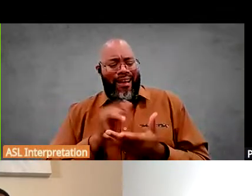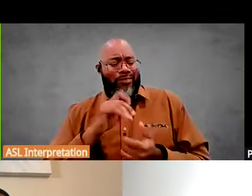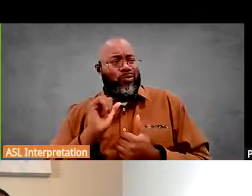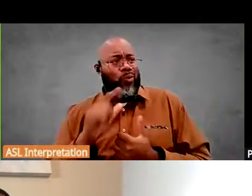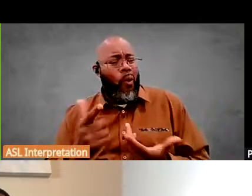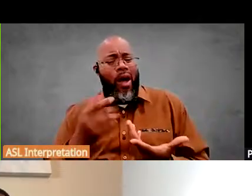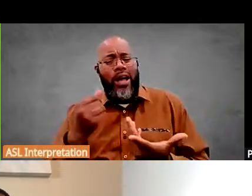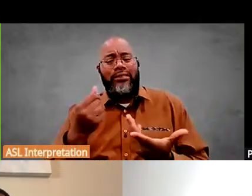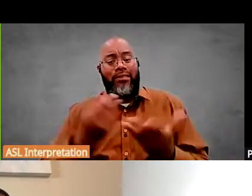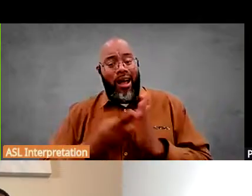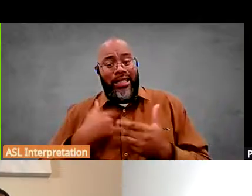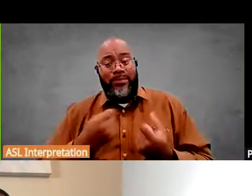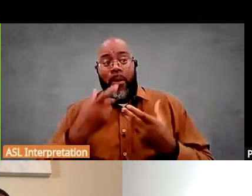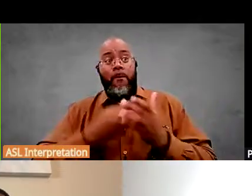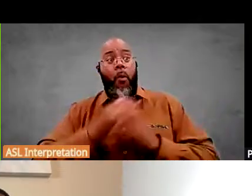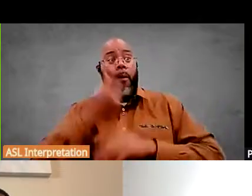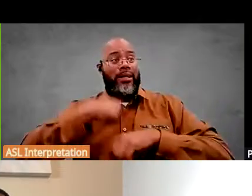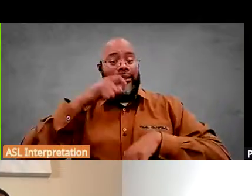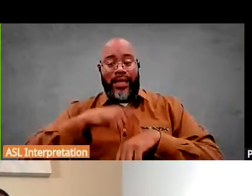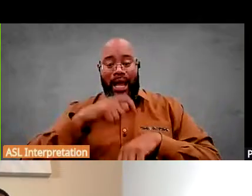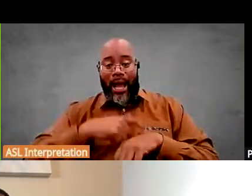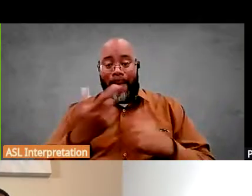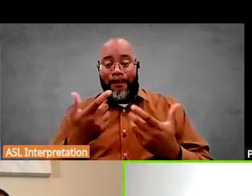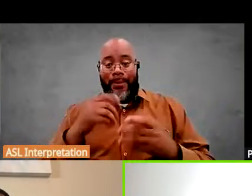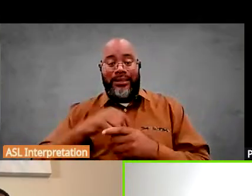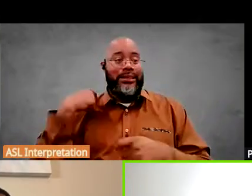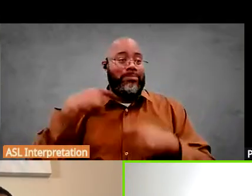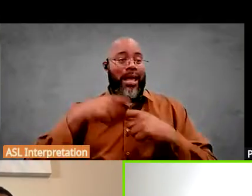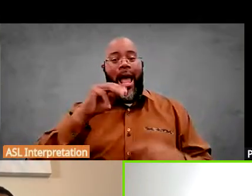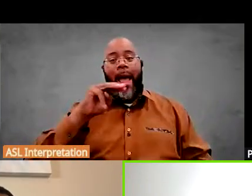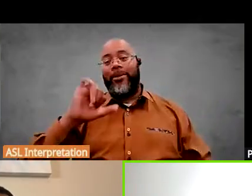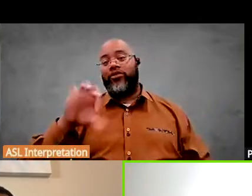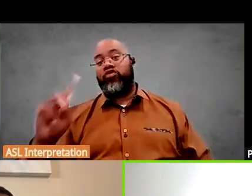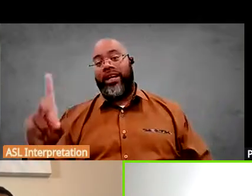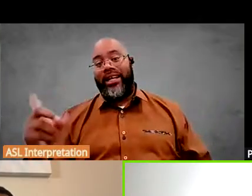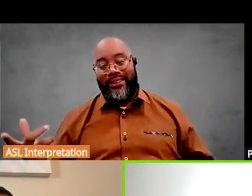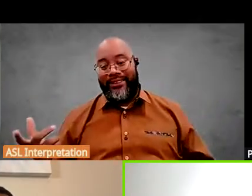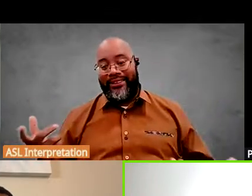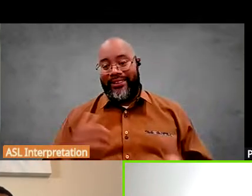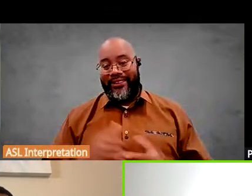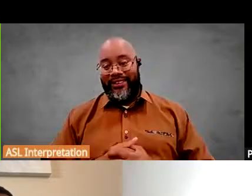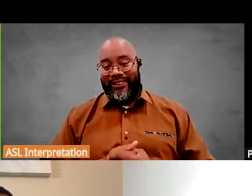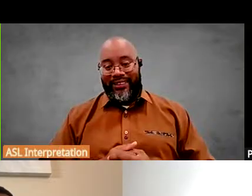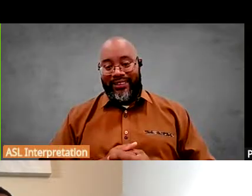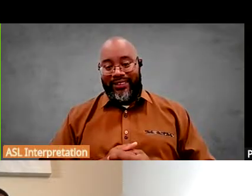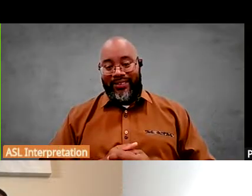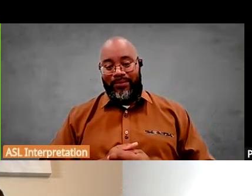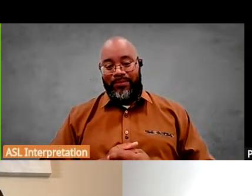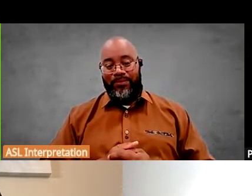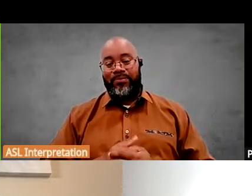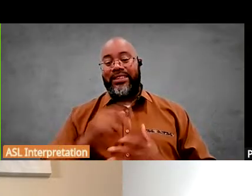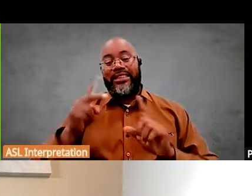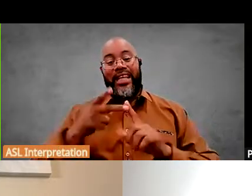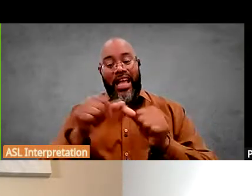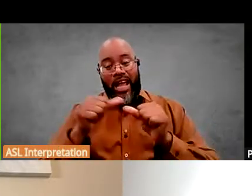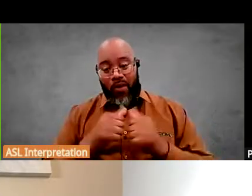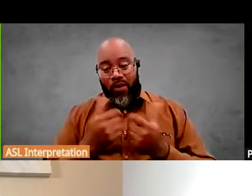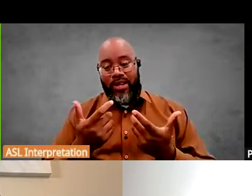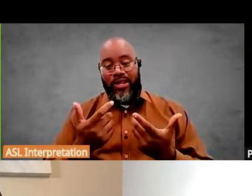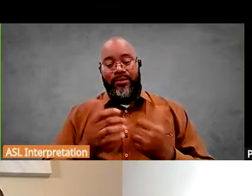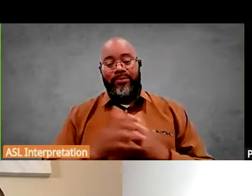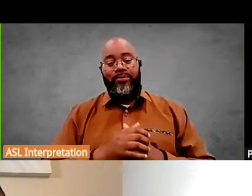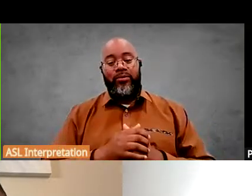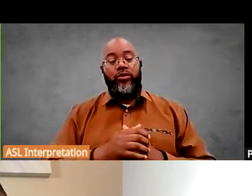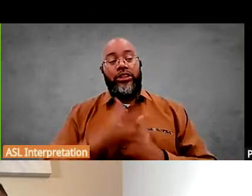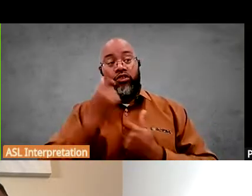to be honest, I spent most of my time in Spain, in Madrid. I'm gonna lie. So there's that space to do that. The second area I found very interesting to do stuff